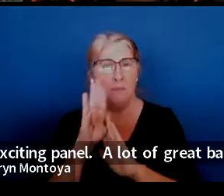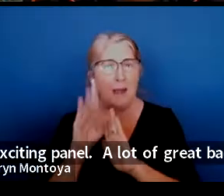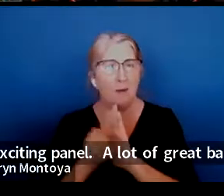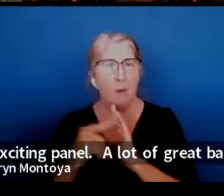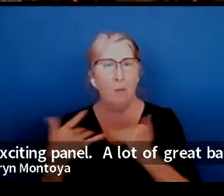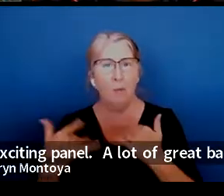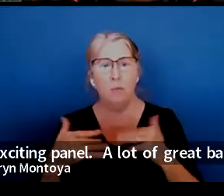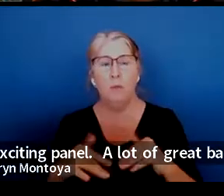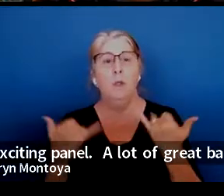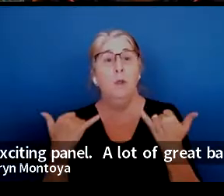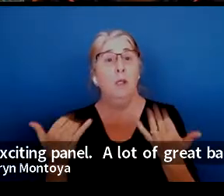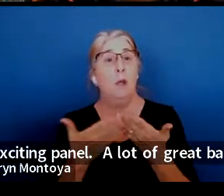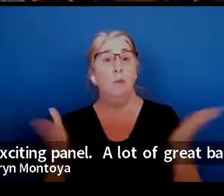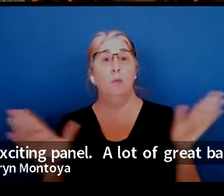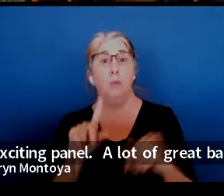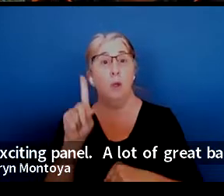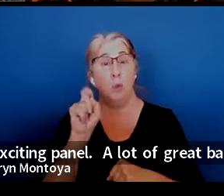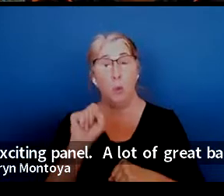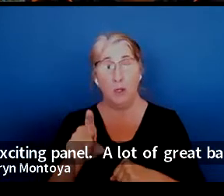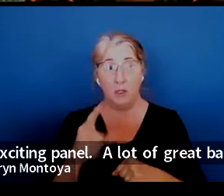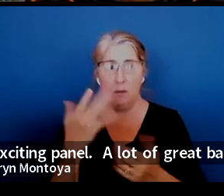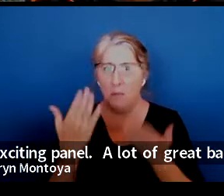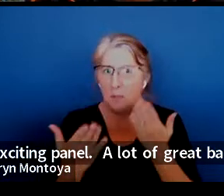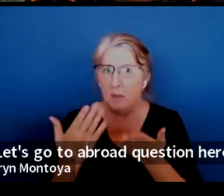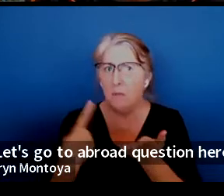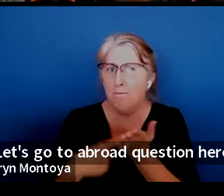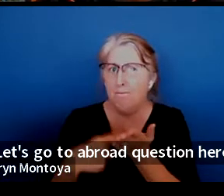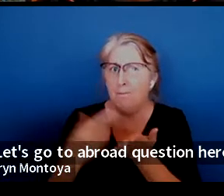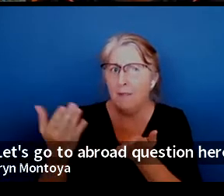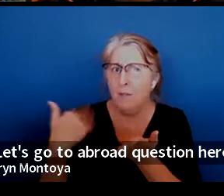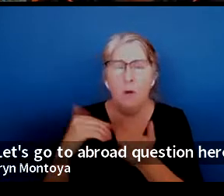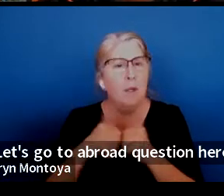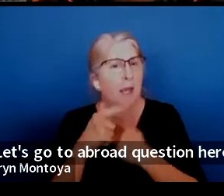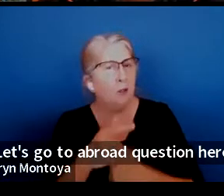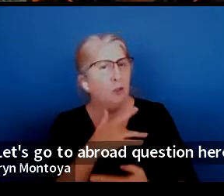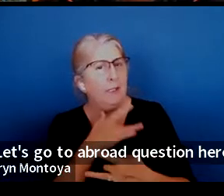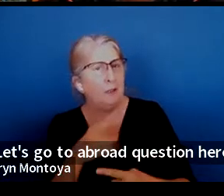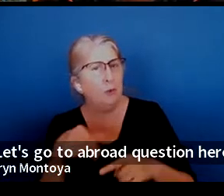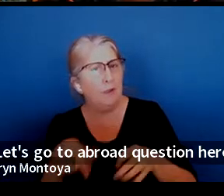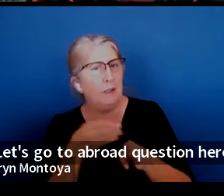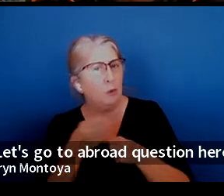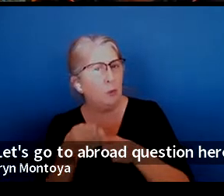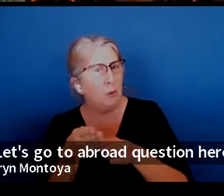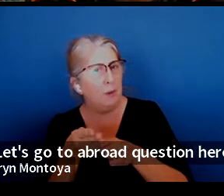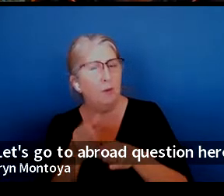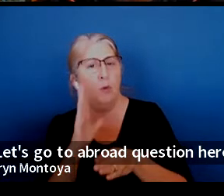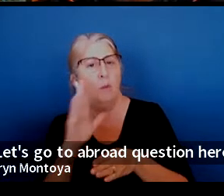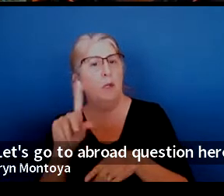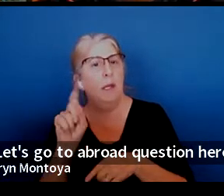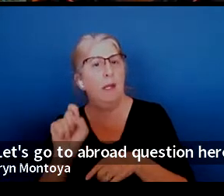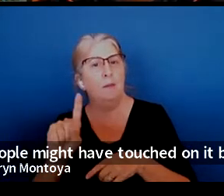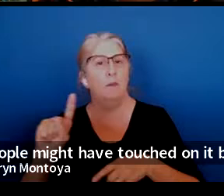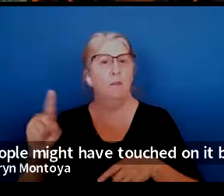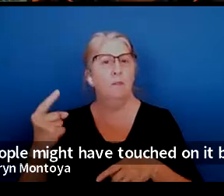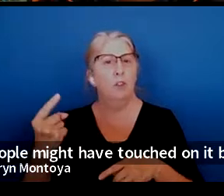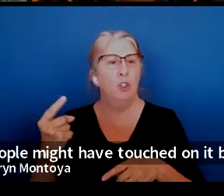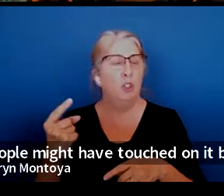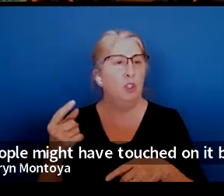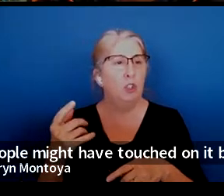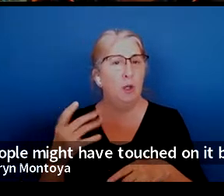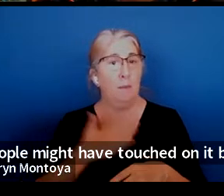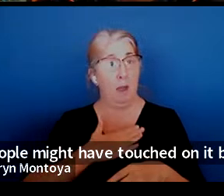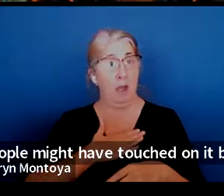broad question here, because some people might have touched on it, but how did you get interested in this career? And I'm going to kind of talk briefly about